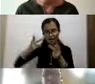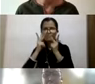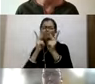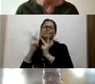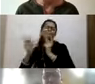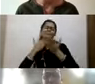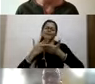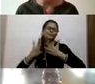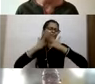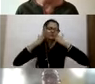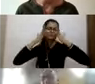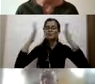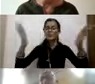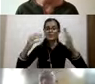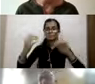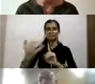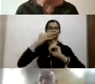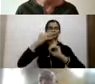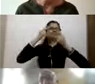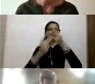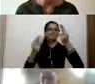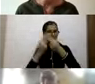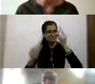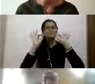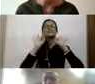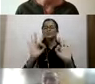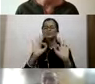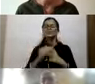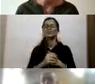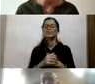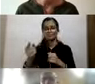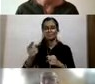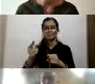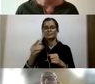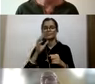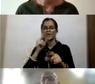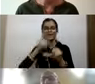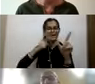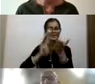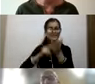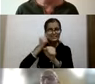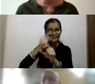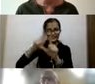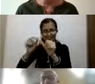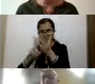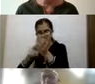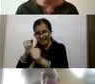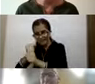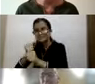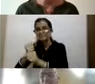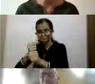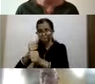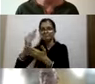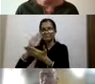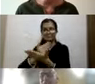thank you for that fantastic and inspiring story. You really have taken our yin yang concept to the perfect